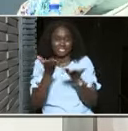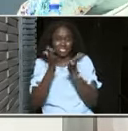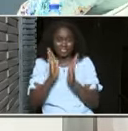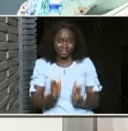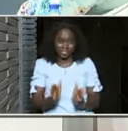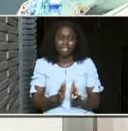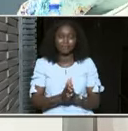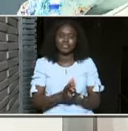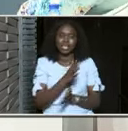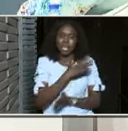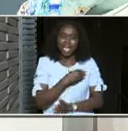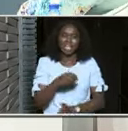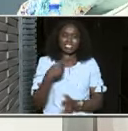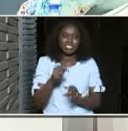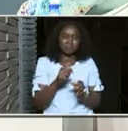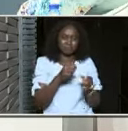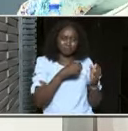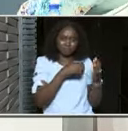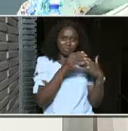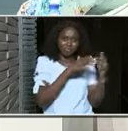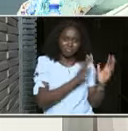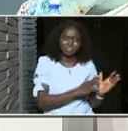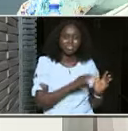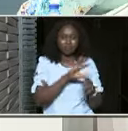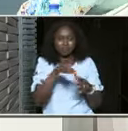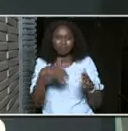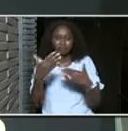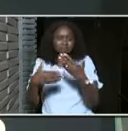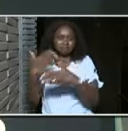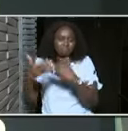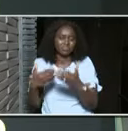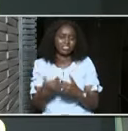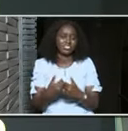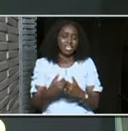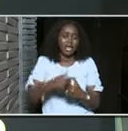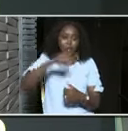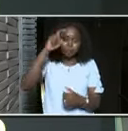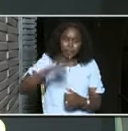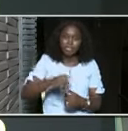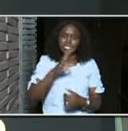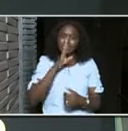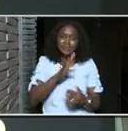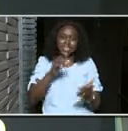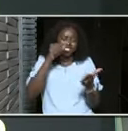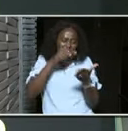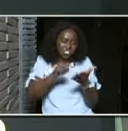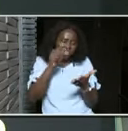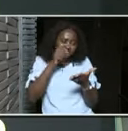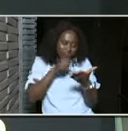course, the contractors or contracts and so on and so forth must be checked and